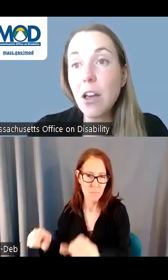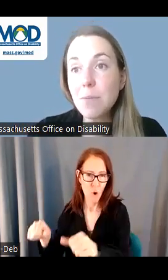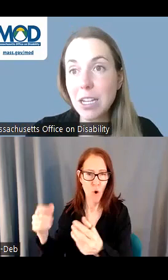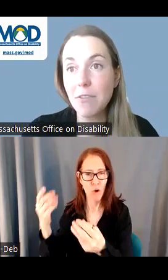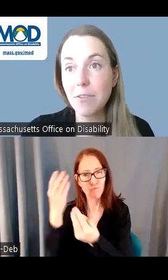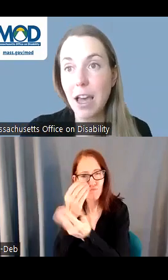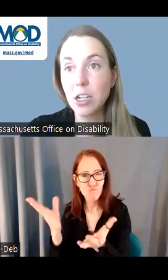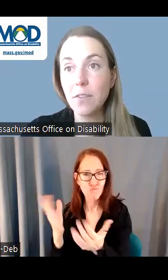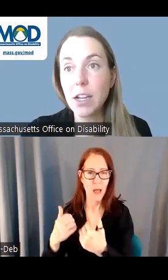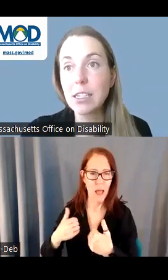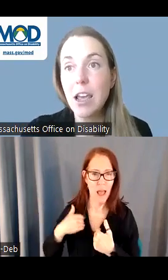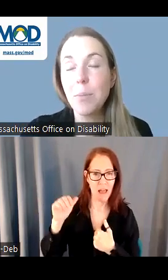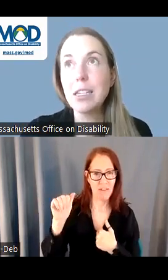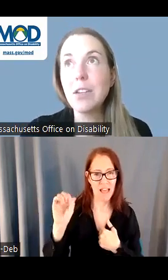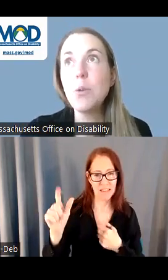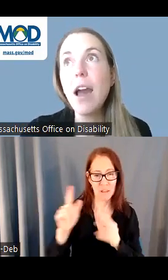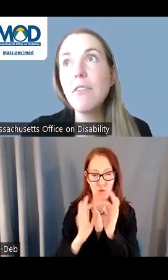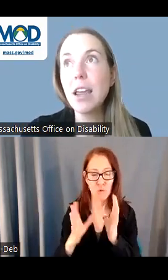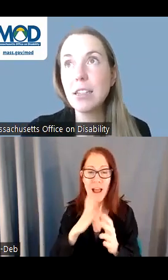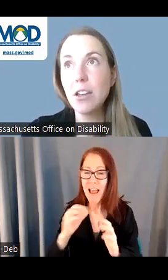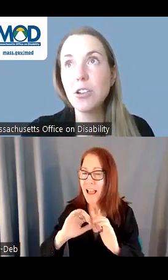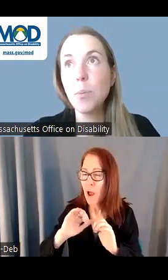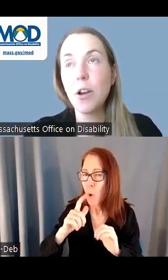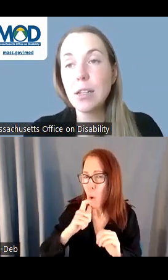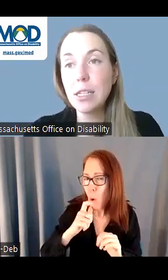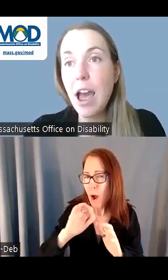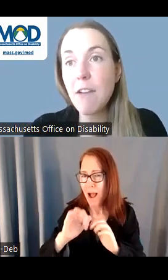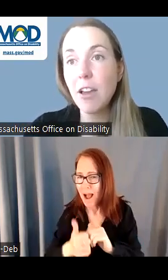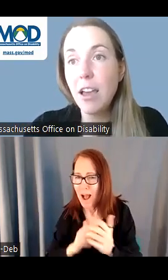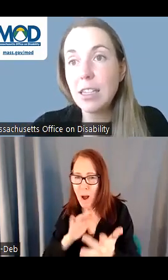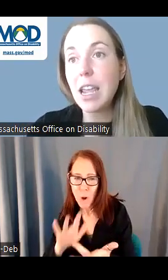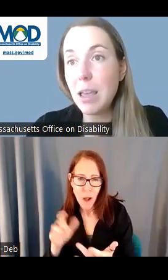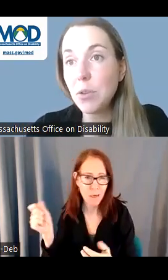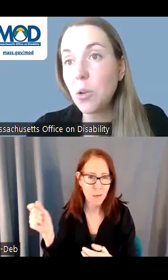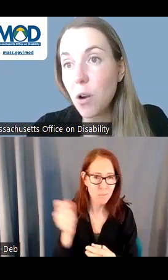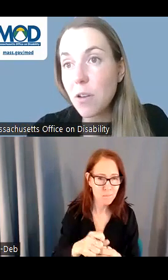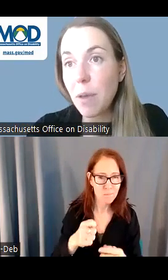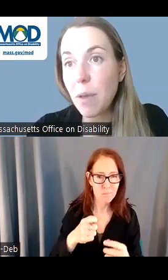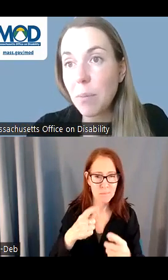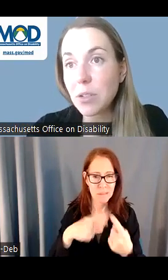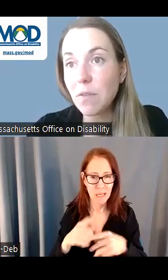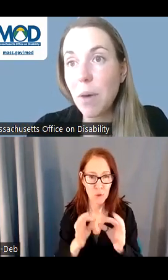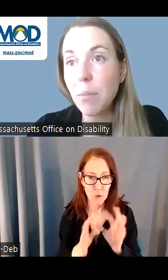can avail themselves of that service. Because if you have an ASL interpreter on staff that's able to work